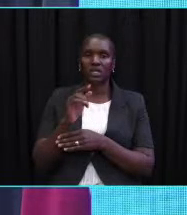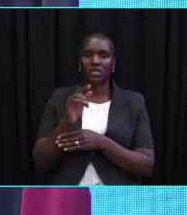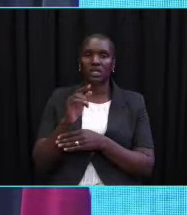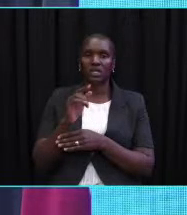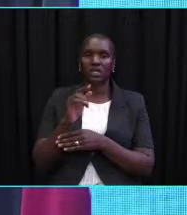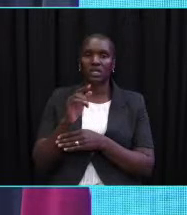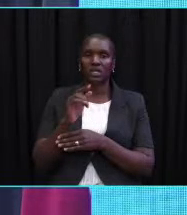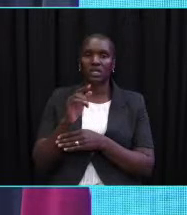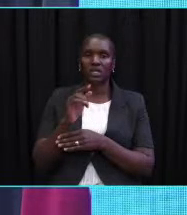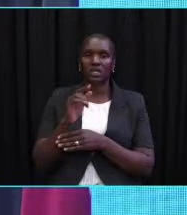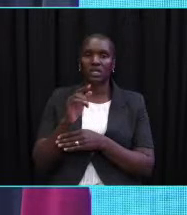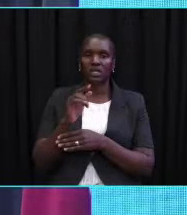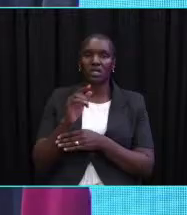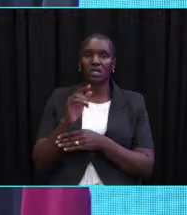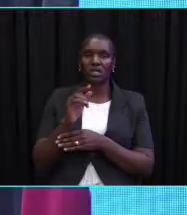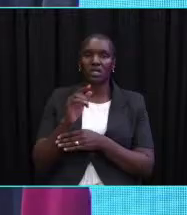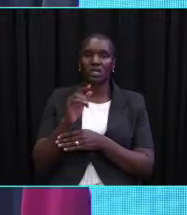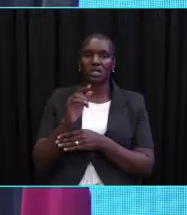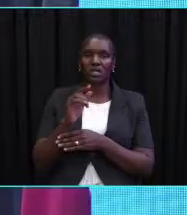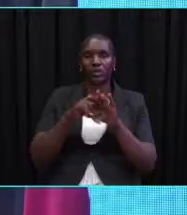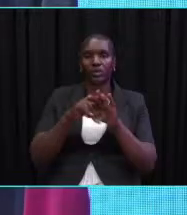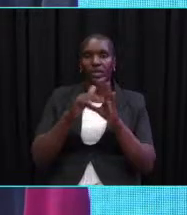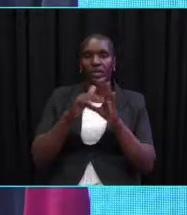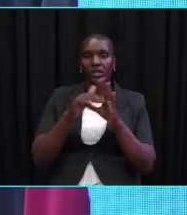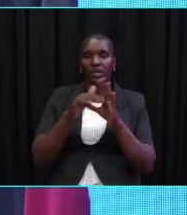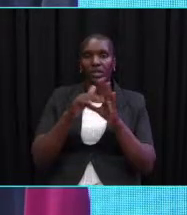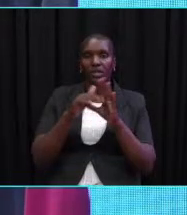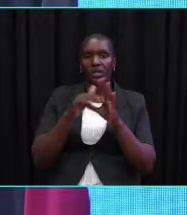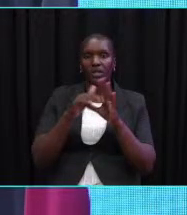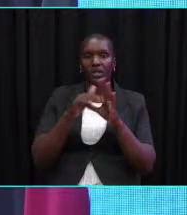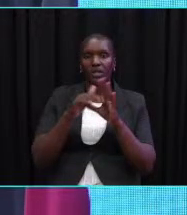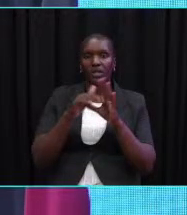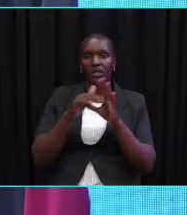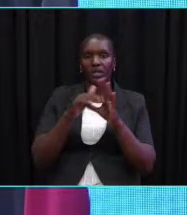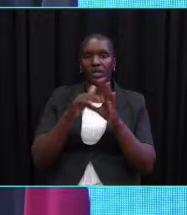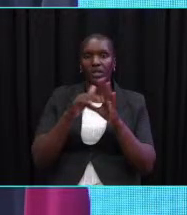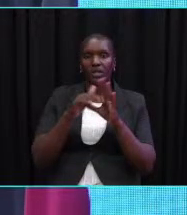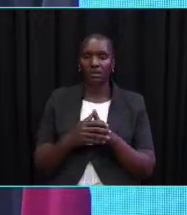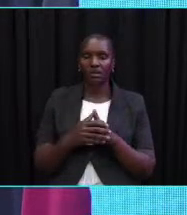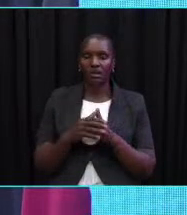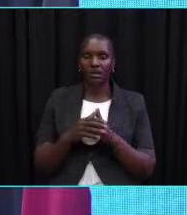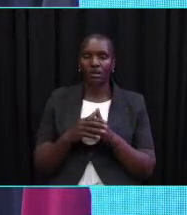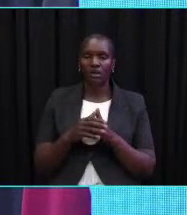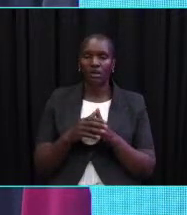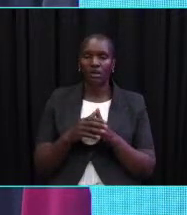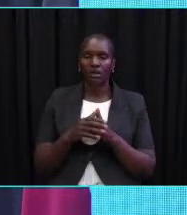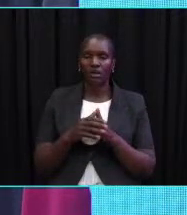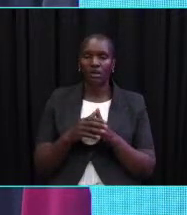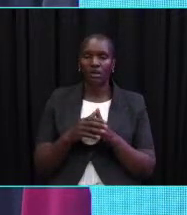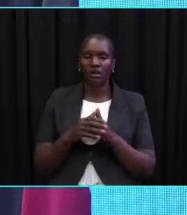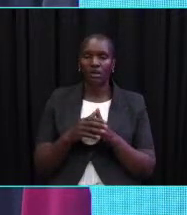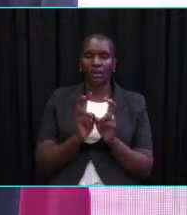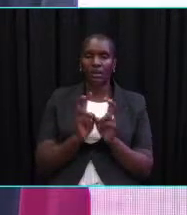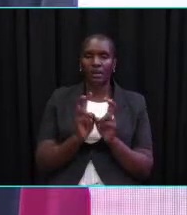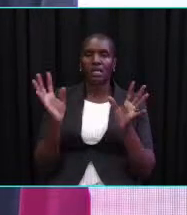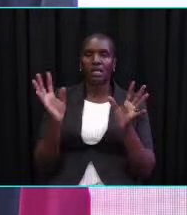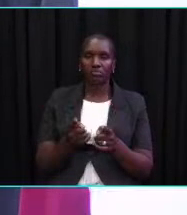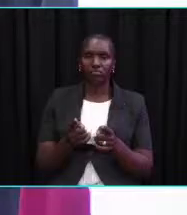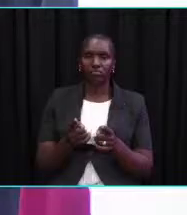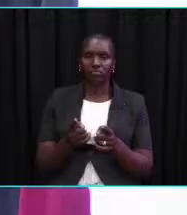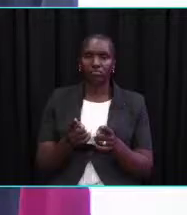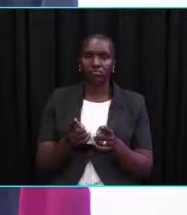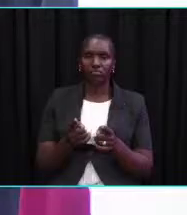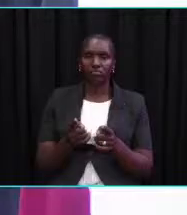So we move on to the next session, plenary session 1. And we are going to cut the